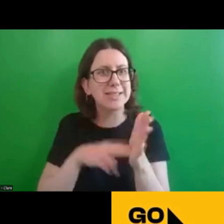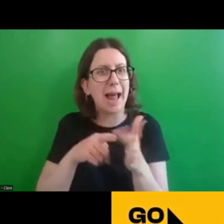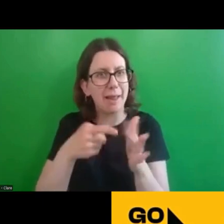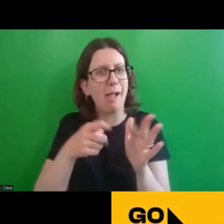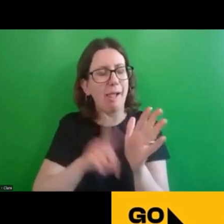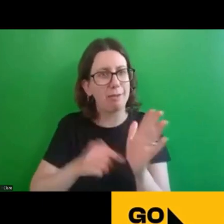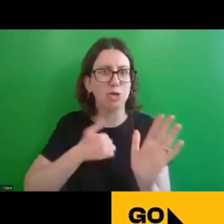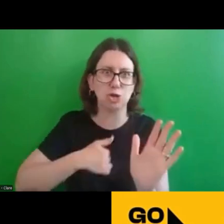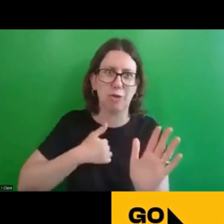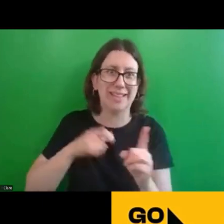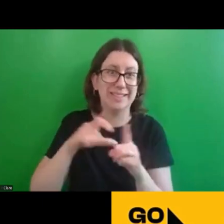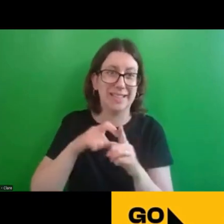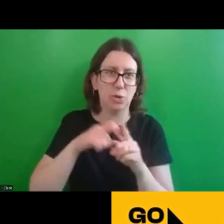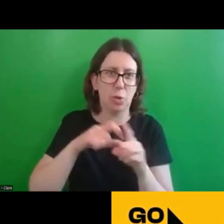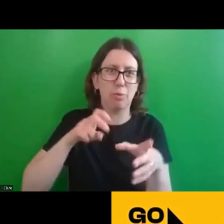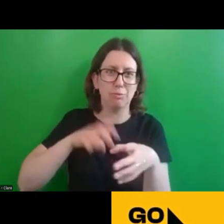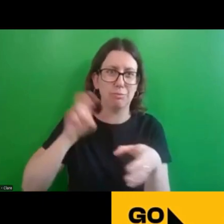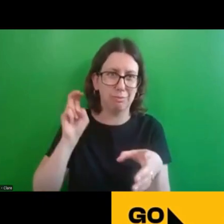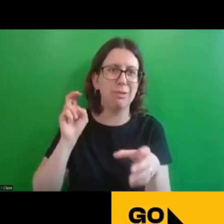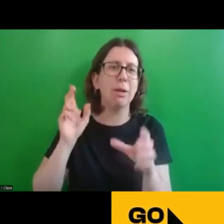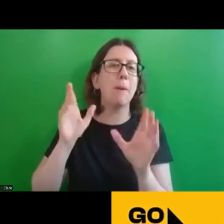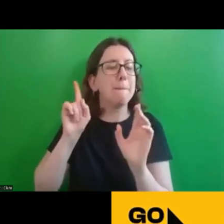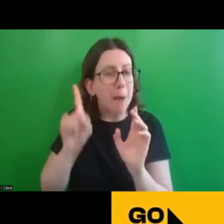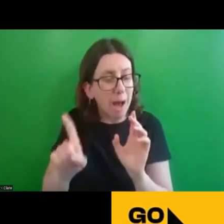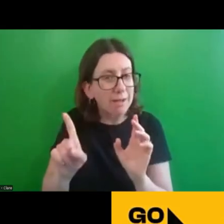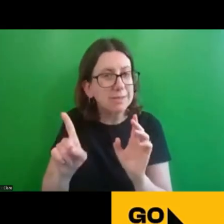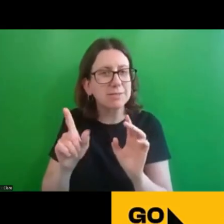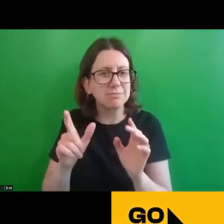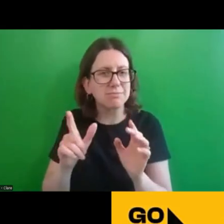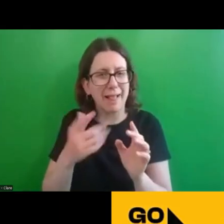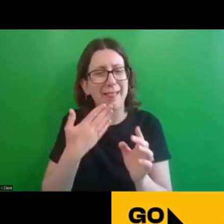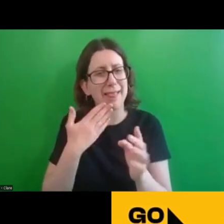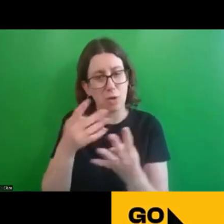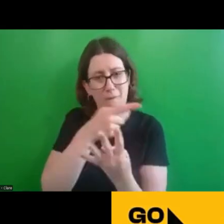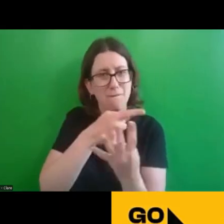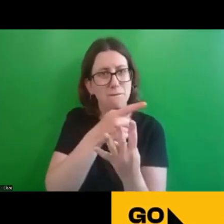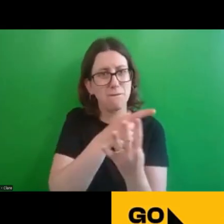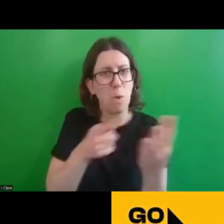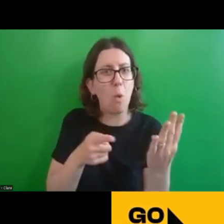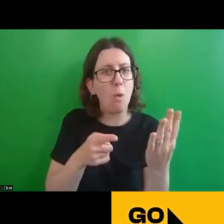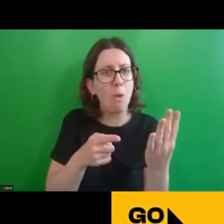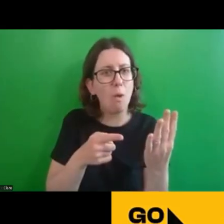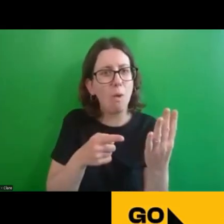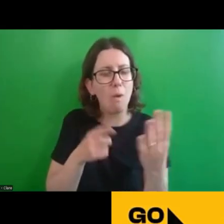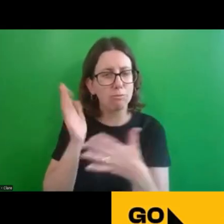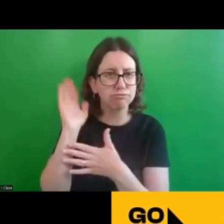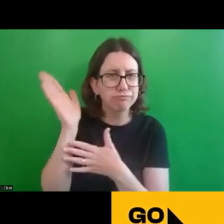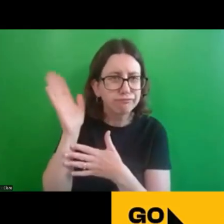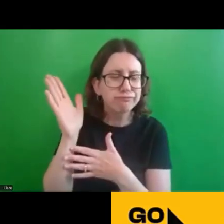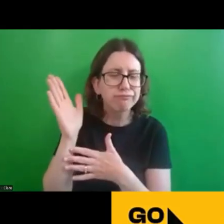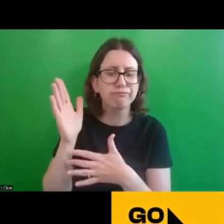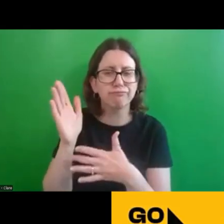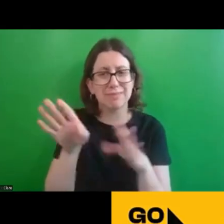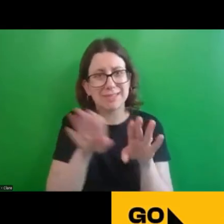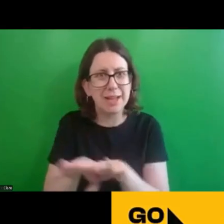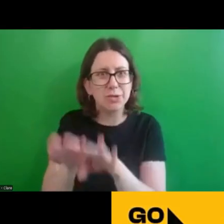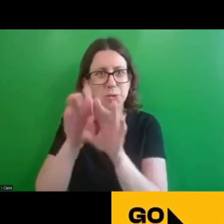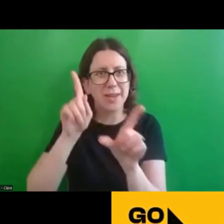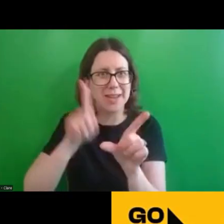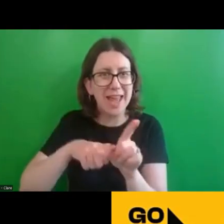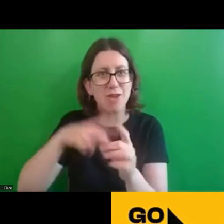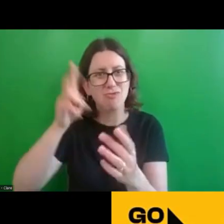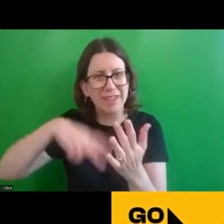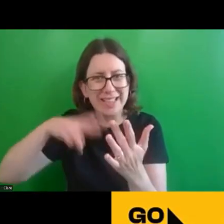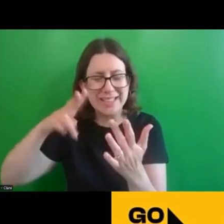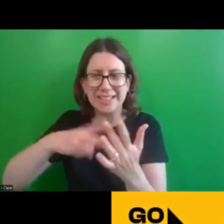Sorry, Daniel's left the call, but for bringing the Go All In. the National Year of Reading 2026 to life